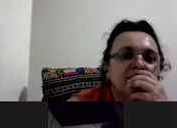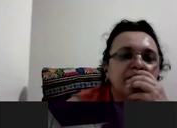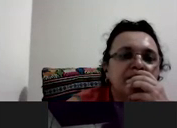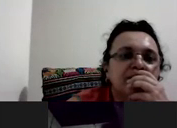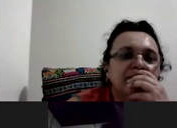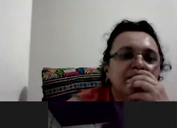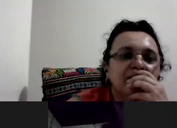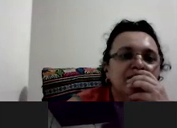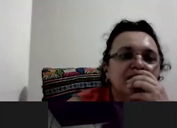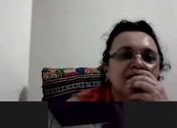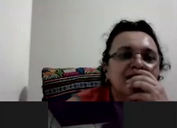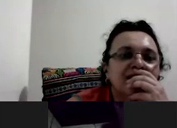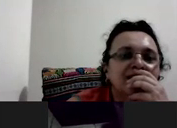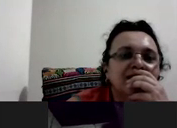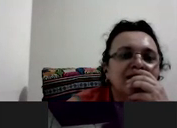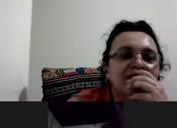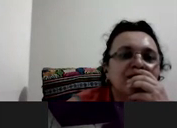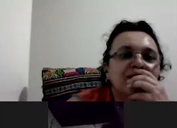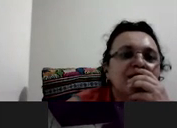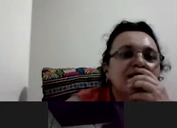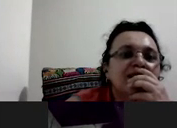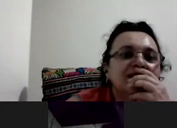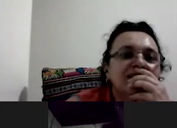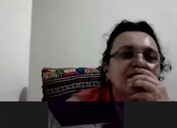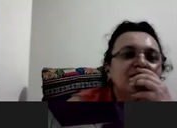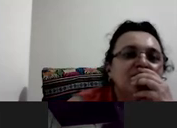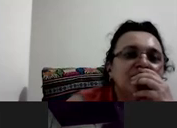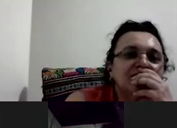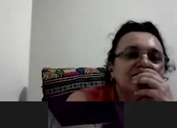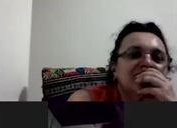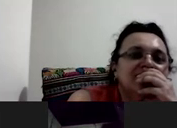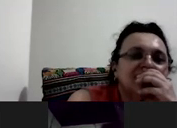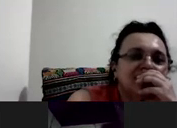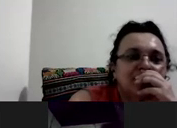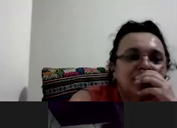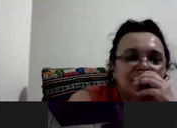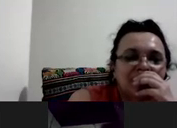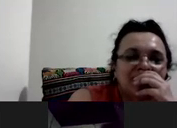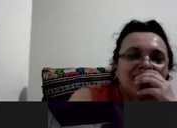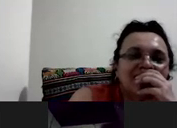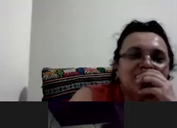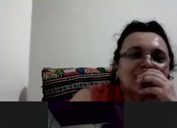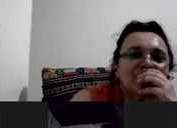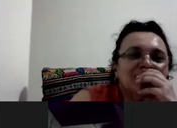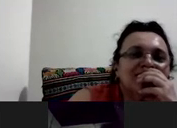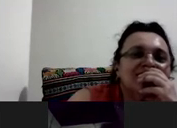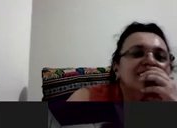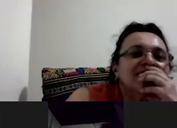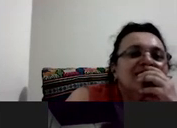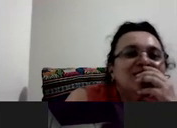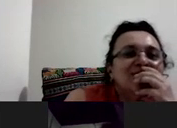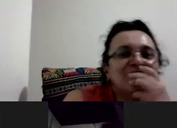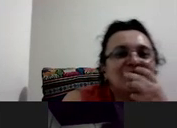Exciting. Exciting. No. Perdón, perdón. Es que estaba leyendo abajo. New York City. Bueno que me corrijan, eso me gusta.